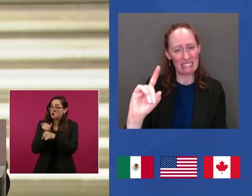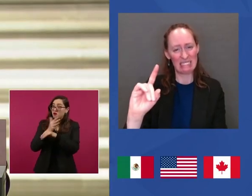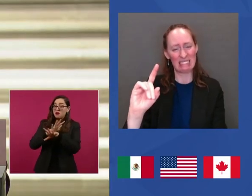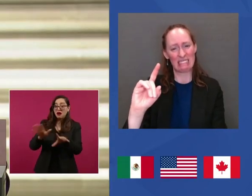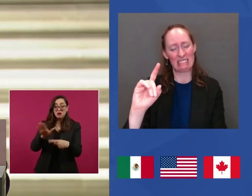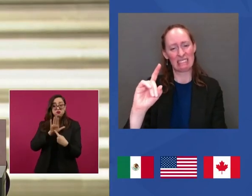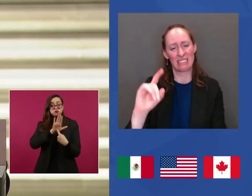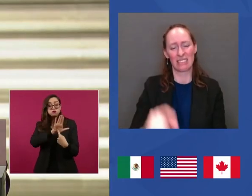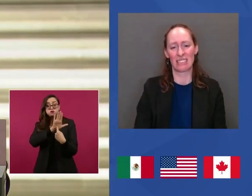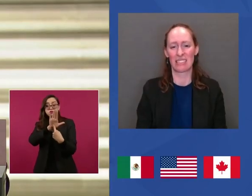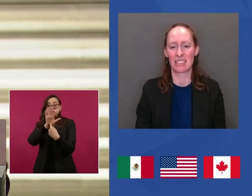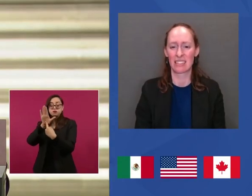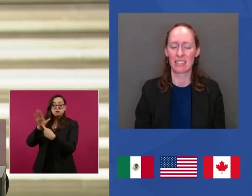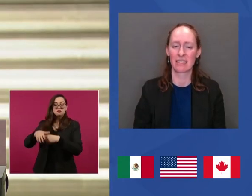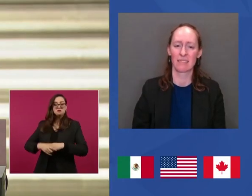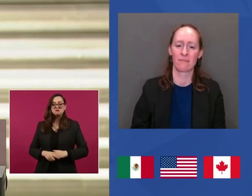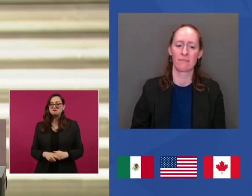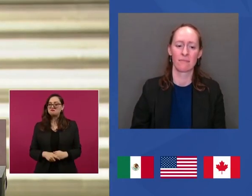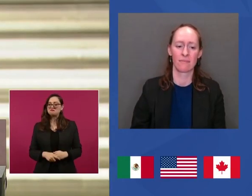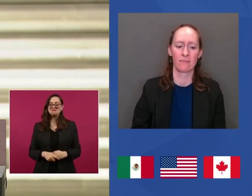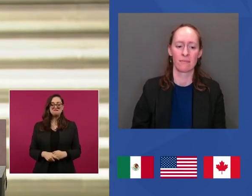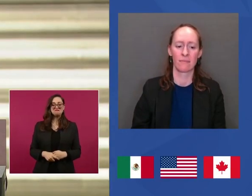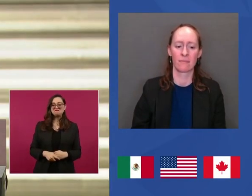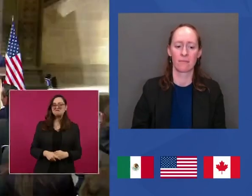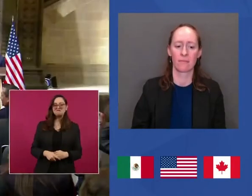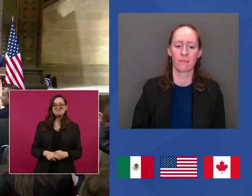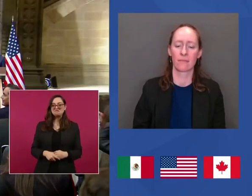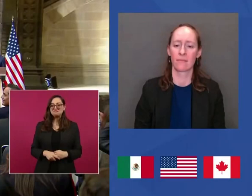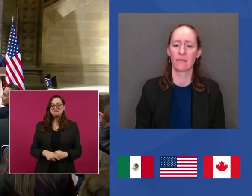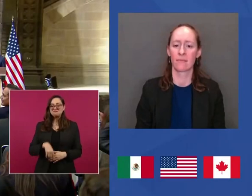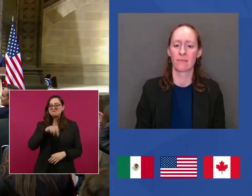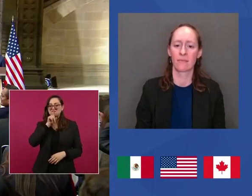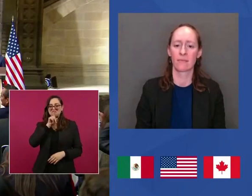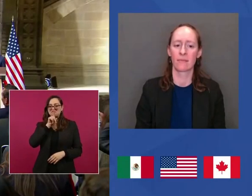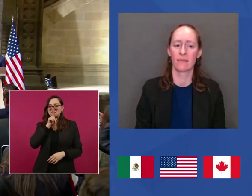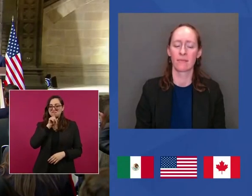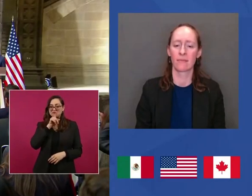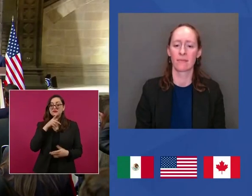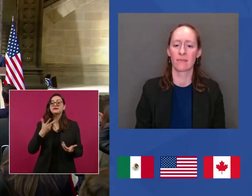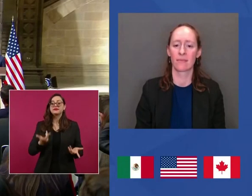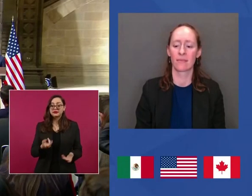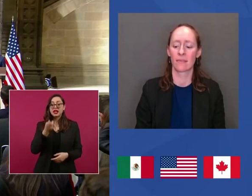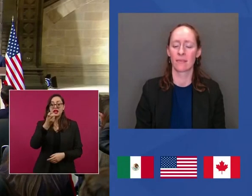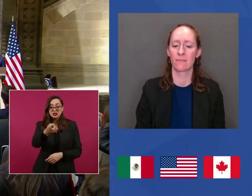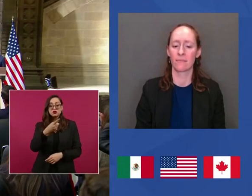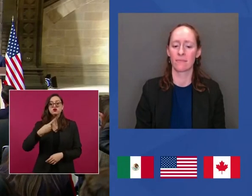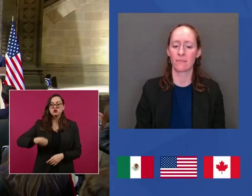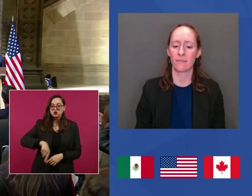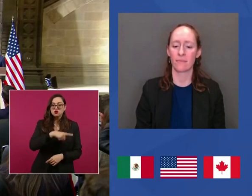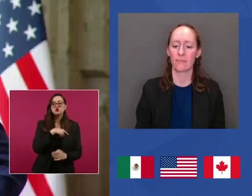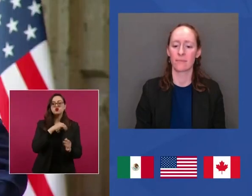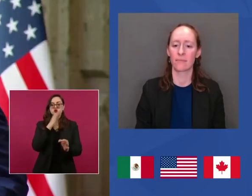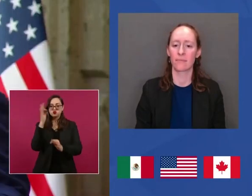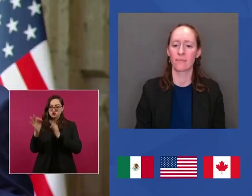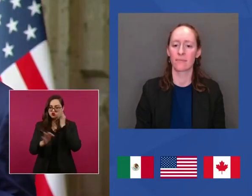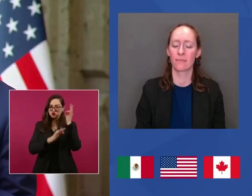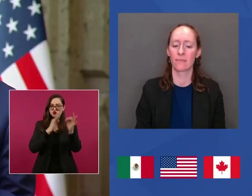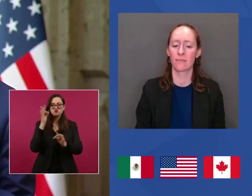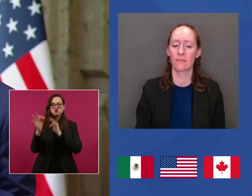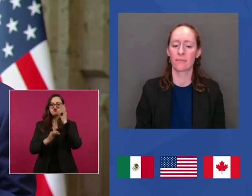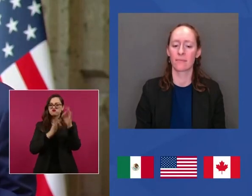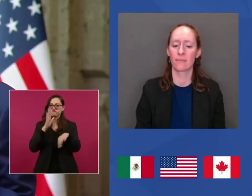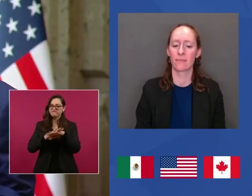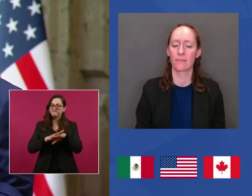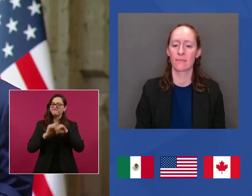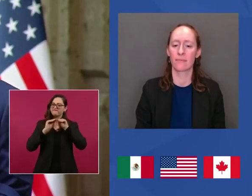Do people inform about the situation? Do people let other people know about this? No, of course not. So we are going